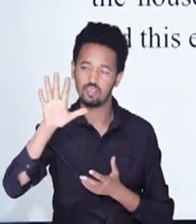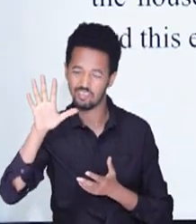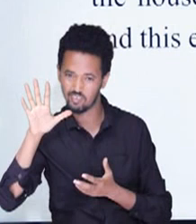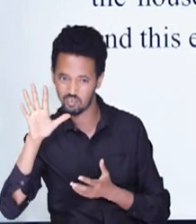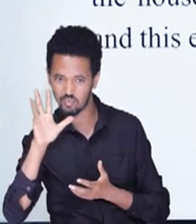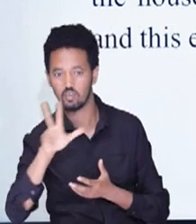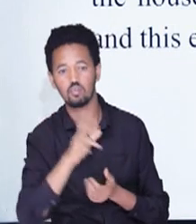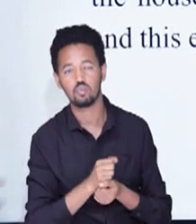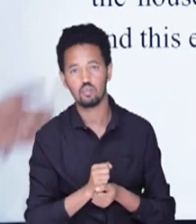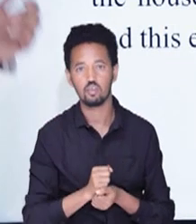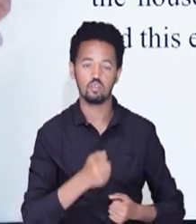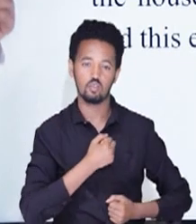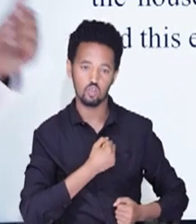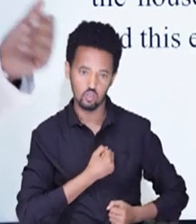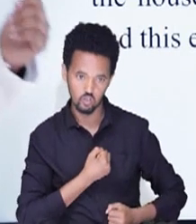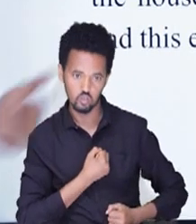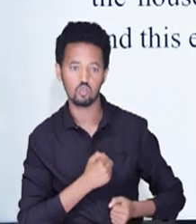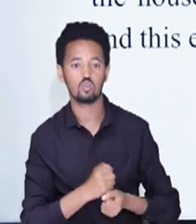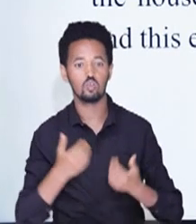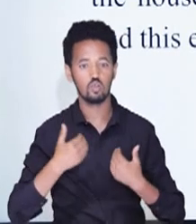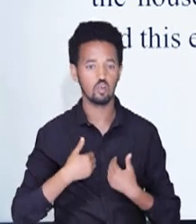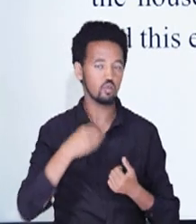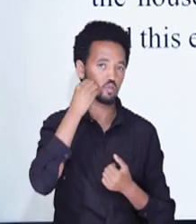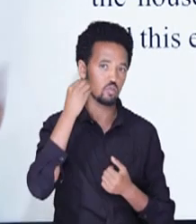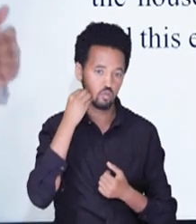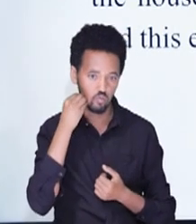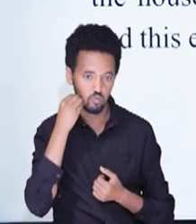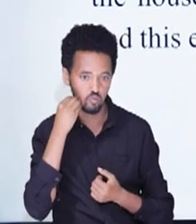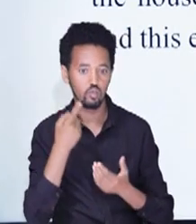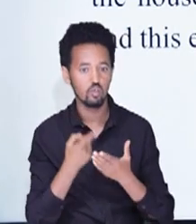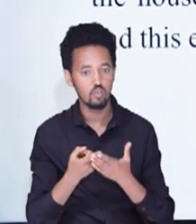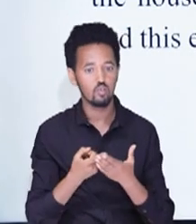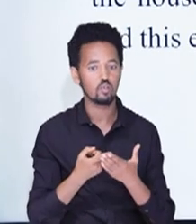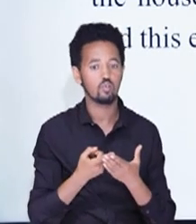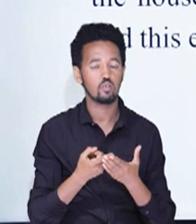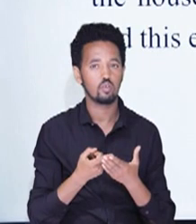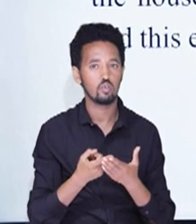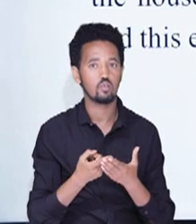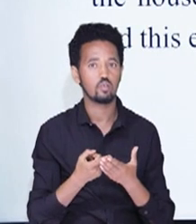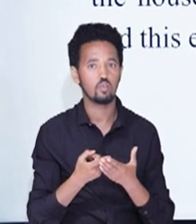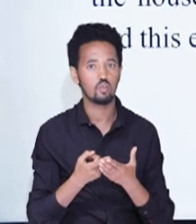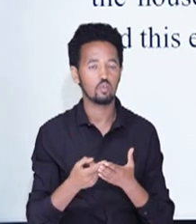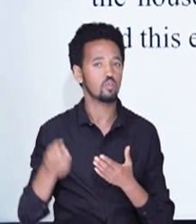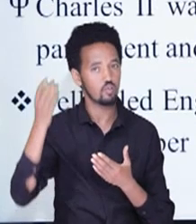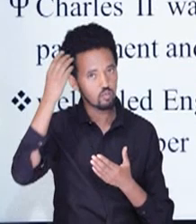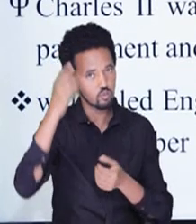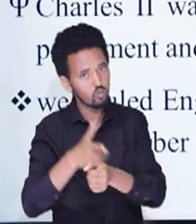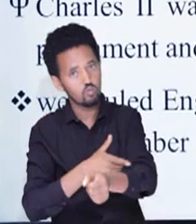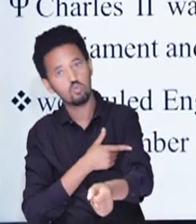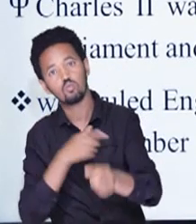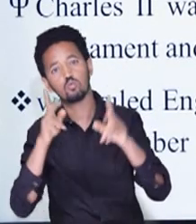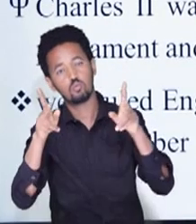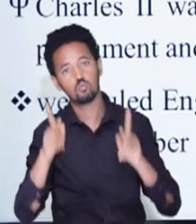1653, Cromwell took the soldiers in the House of Commons and dismissed the Rump, and this ended the long